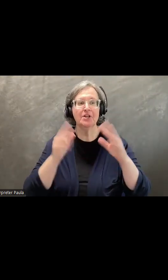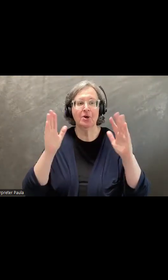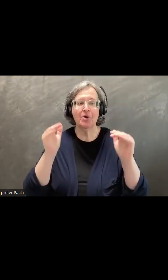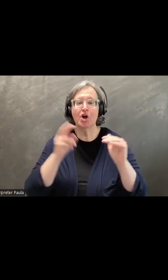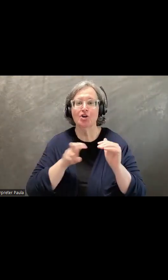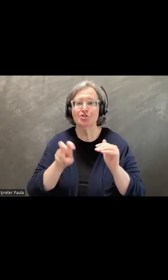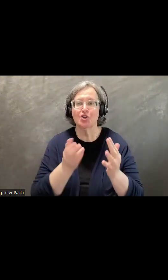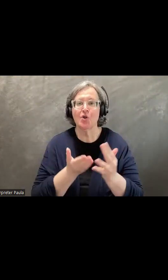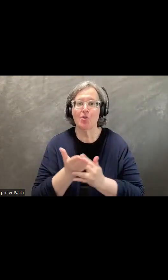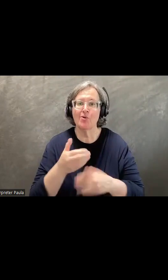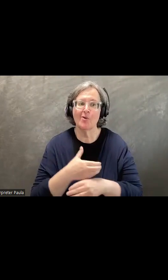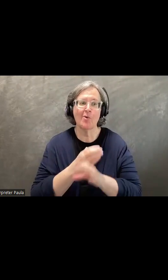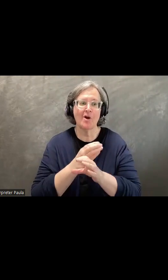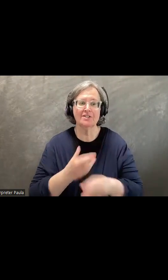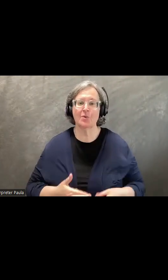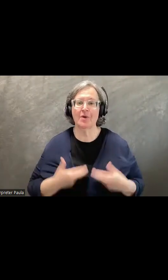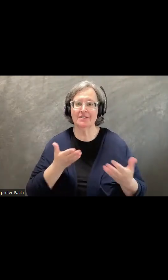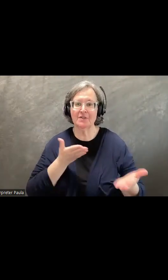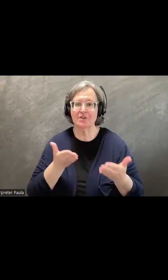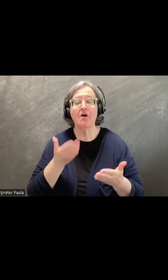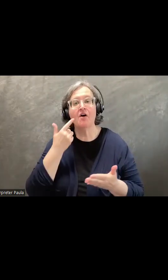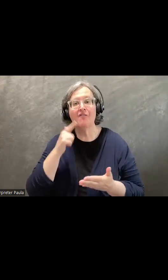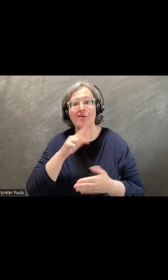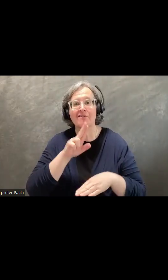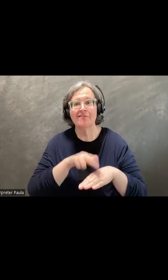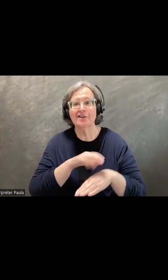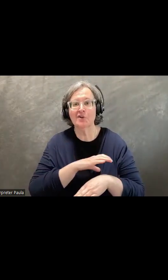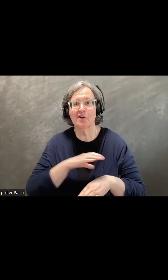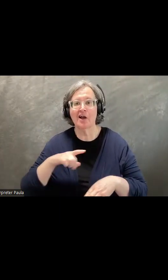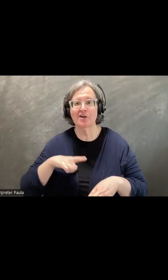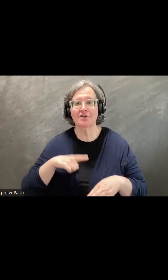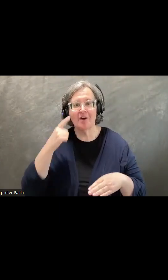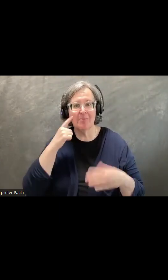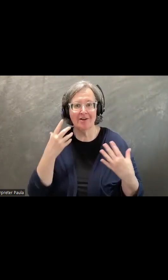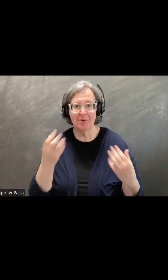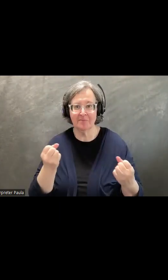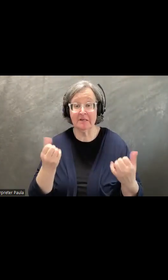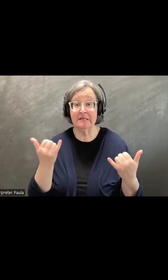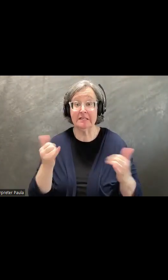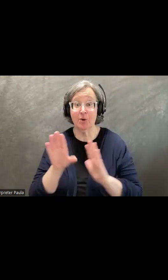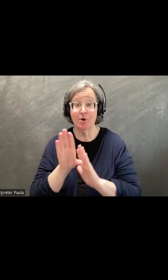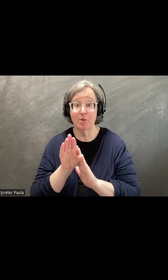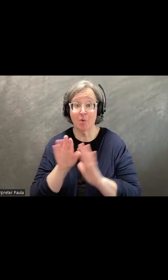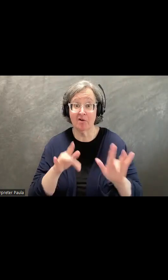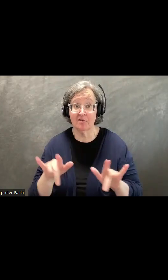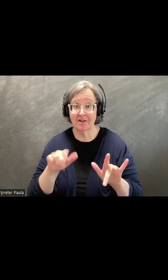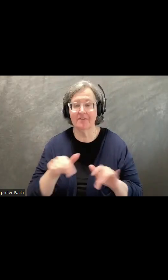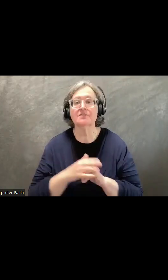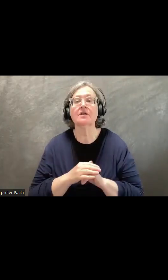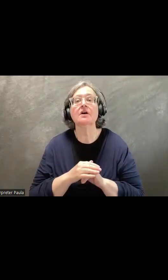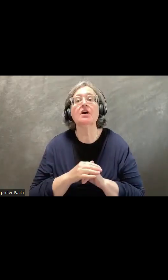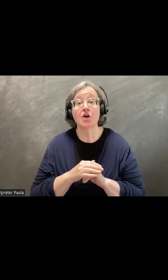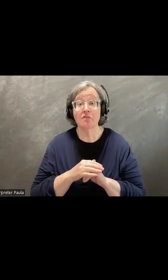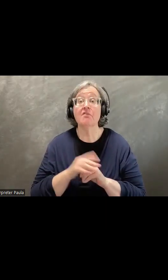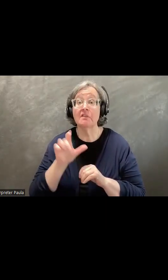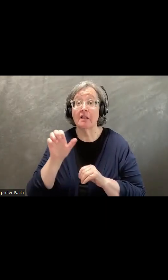behalf of the National Council for Mental Wellbeing. Today's presentation will be recorded, and the recording link, slides, and a